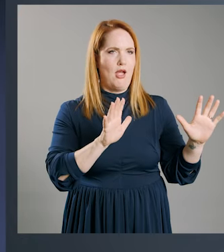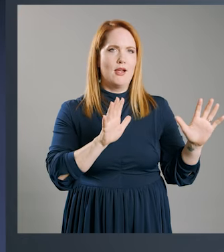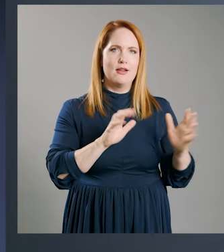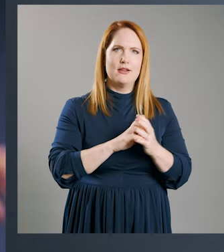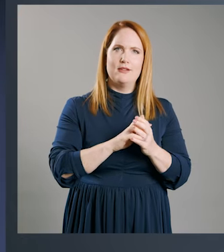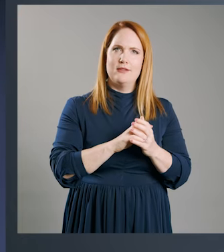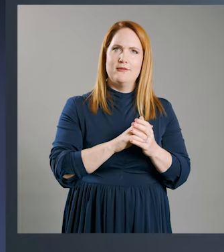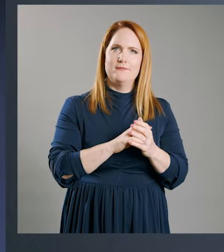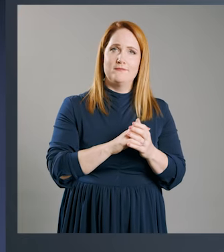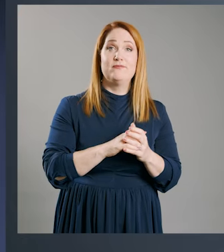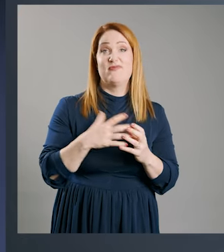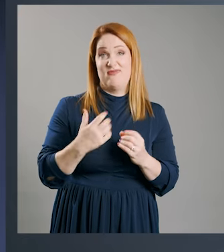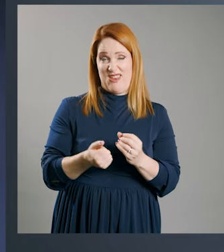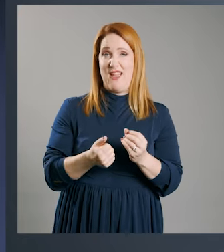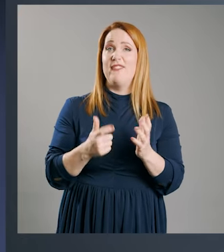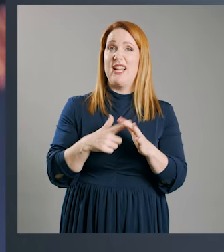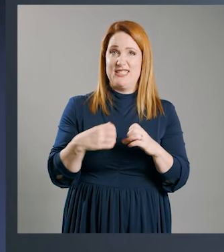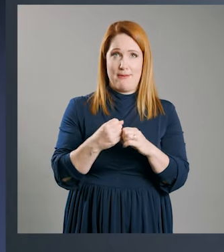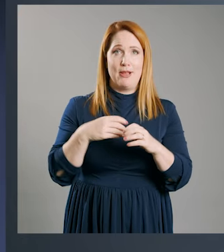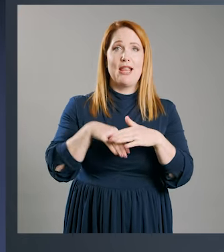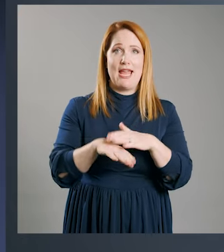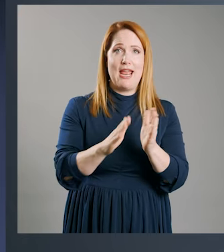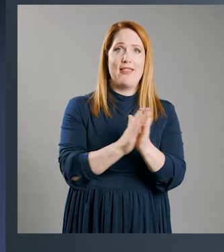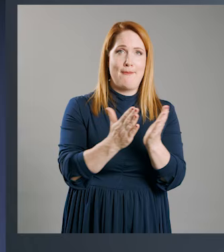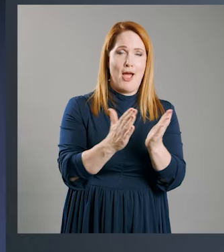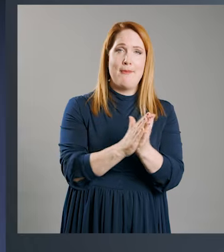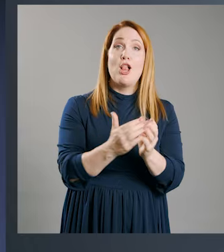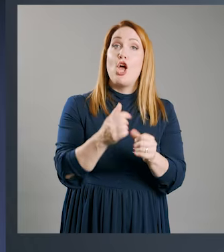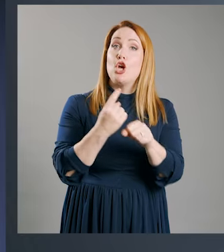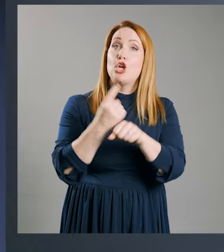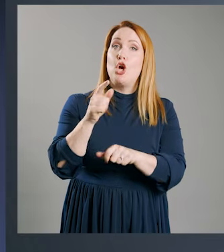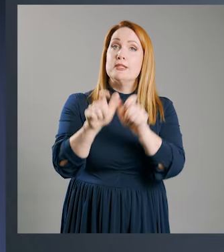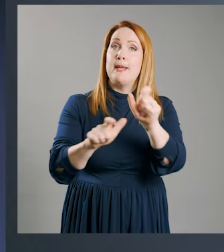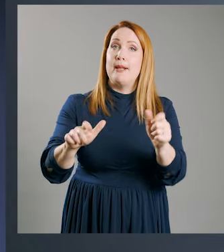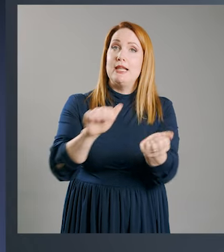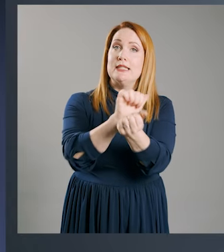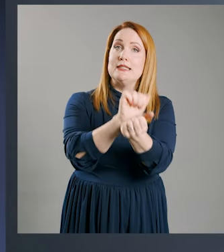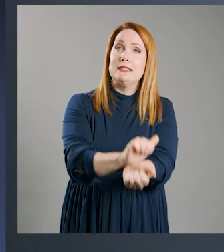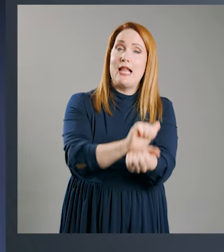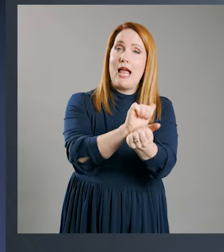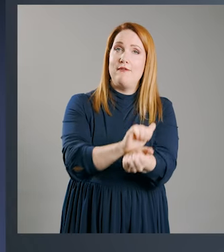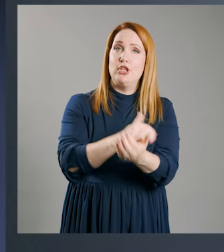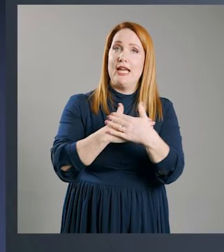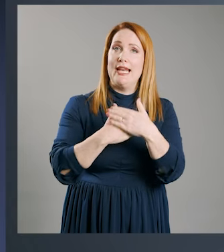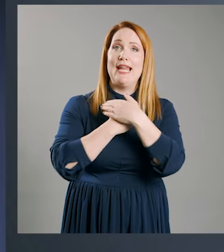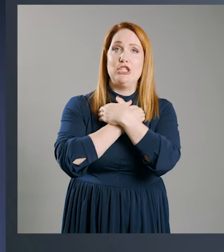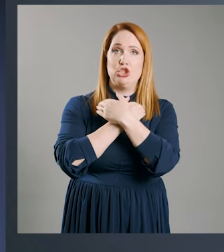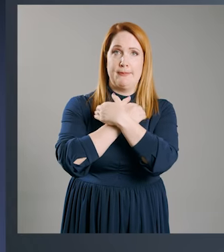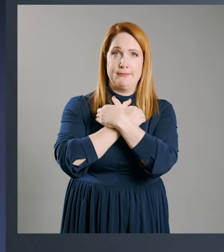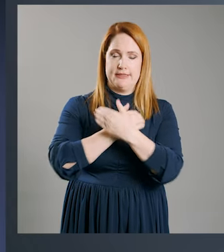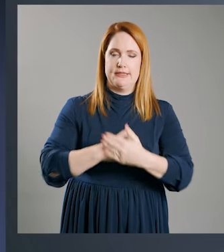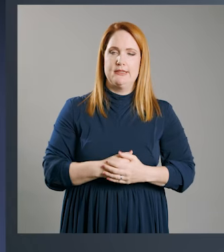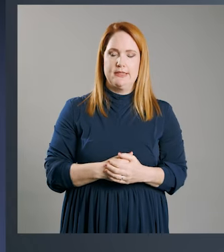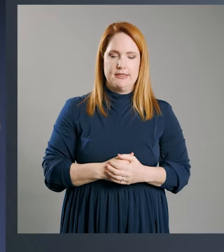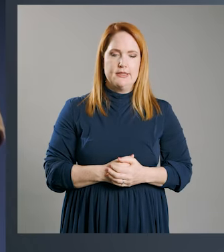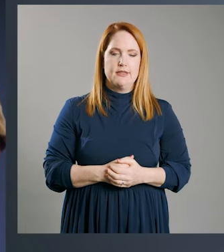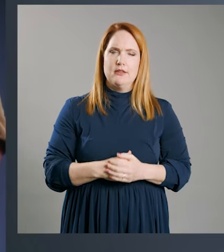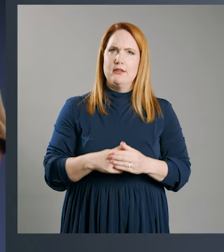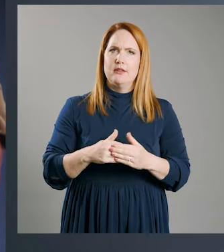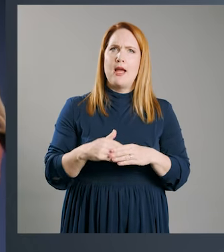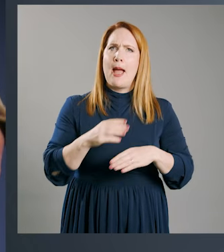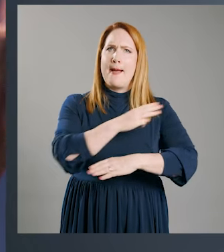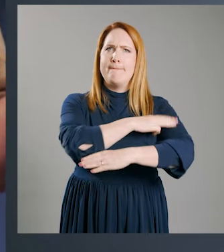and wonders. And there are examples of this throughout the Bible. We can see it when God's people were in slavery in Egypt and Moses came and